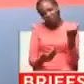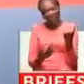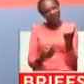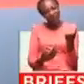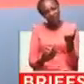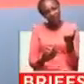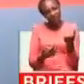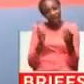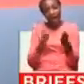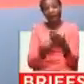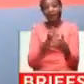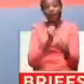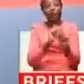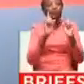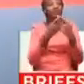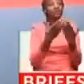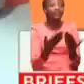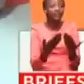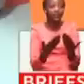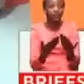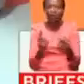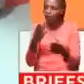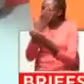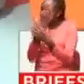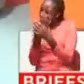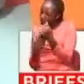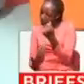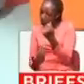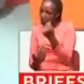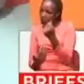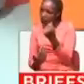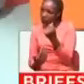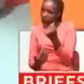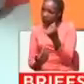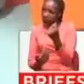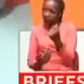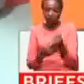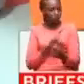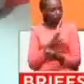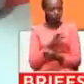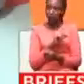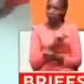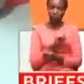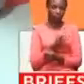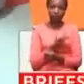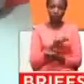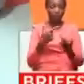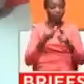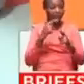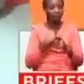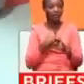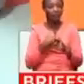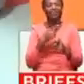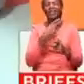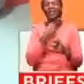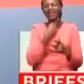do desperate things. Were you desperate at that time? Funny enough, I wasn't really desperate, but I was hungry. You